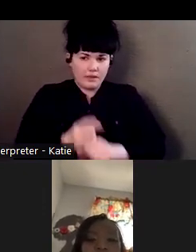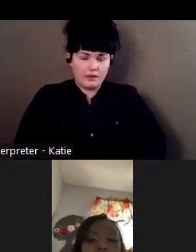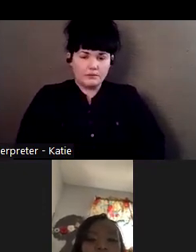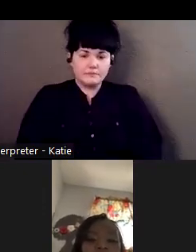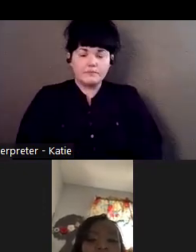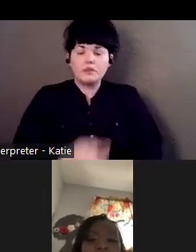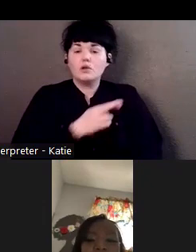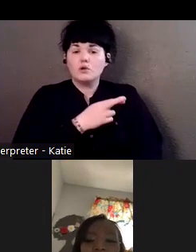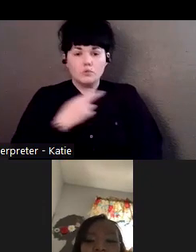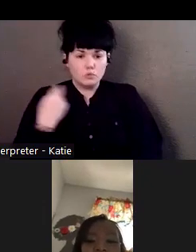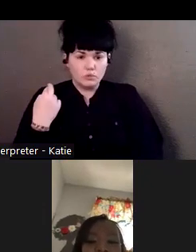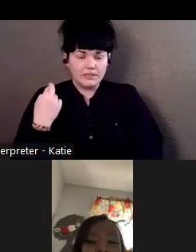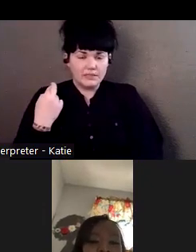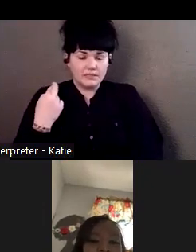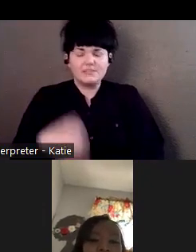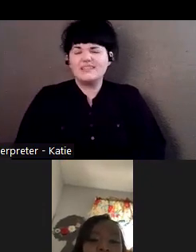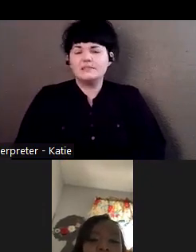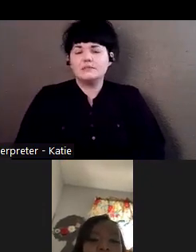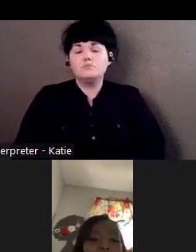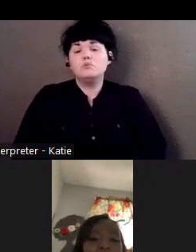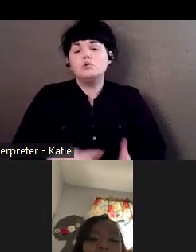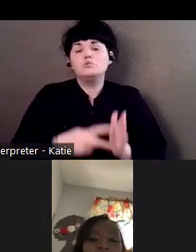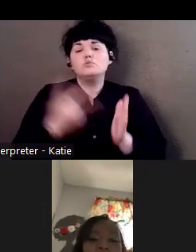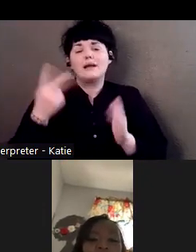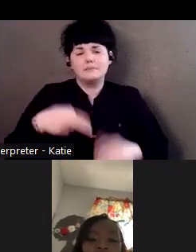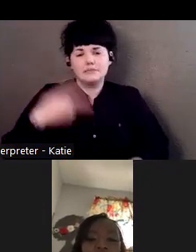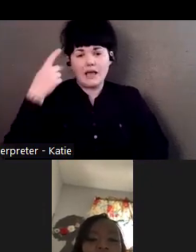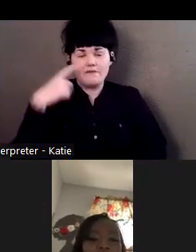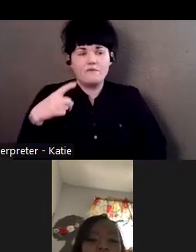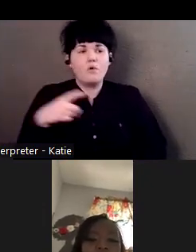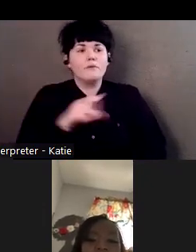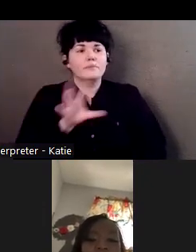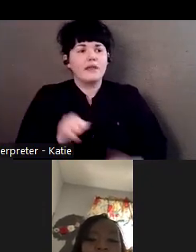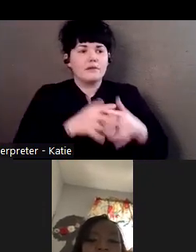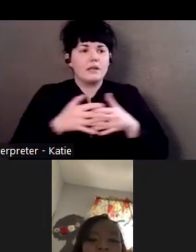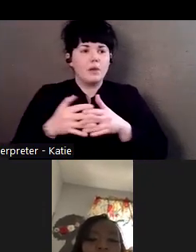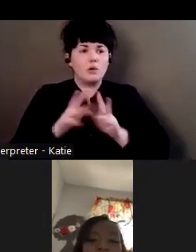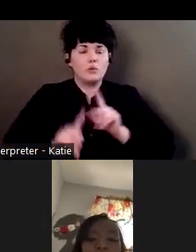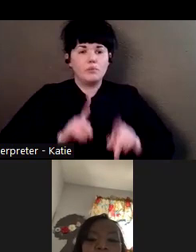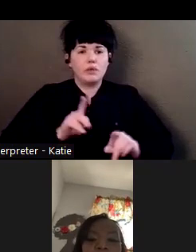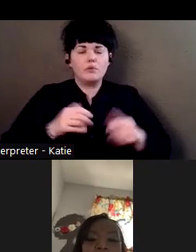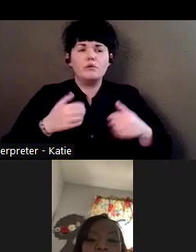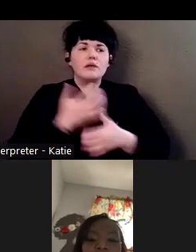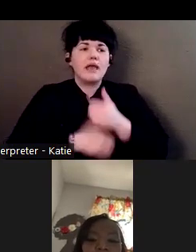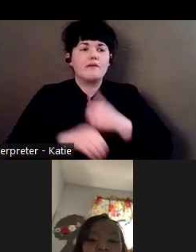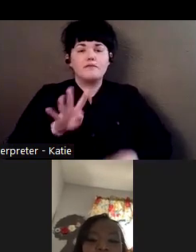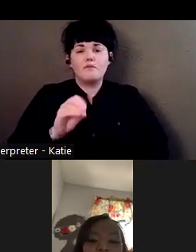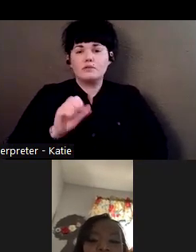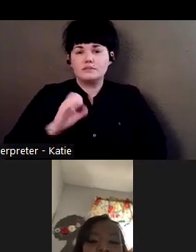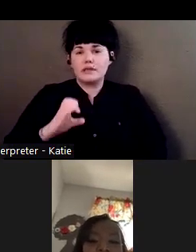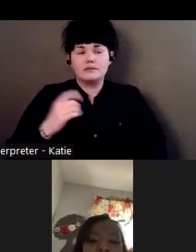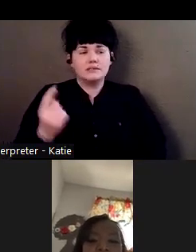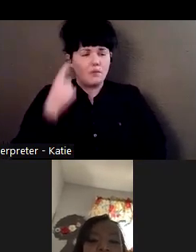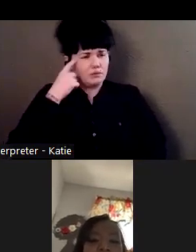stroke, nearly twice as high in African American people. On average, there's a stroke every 40 seconds. One American dies from a stroke